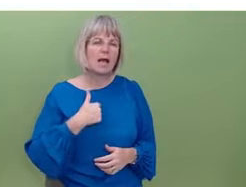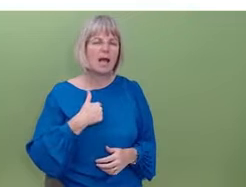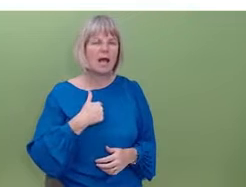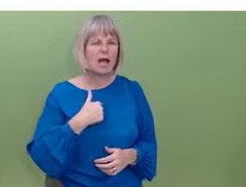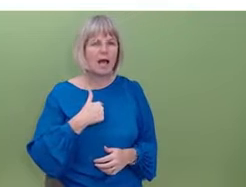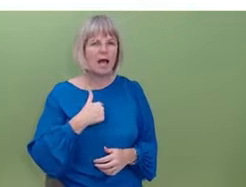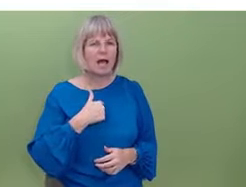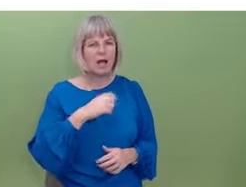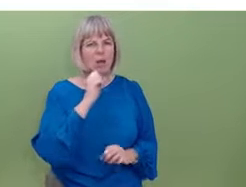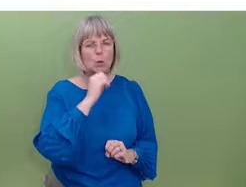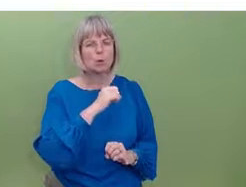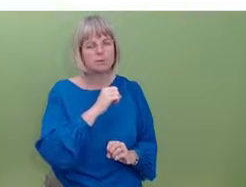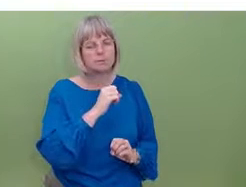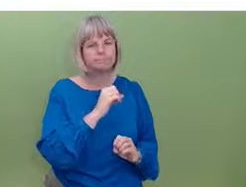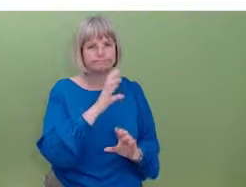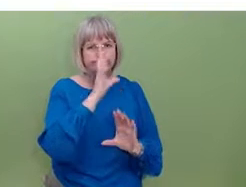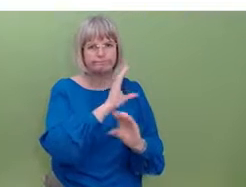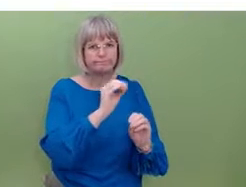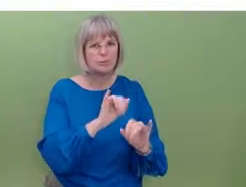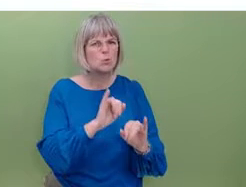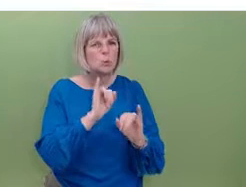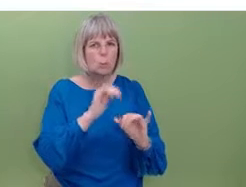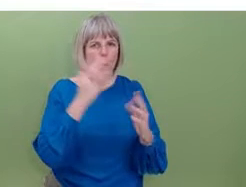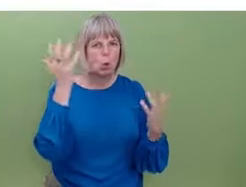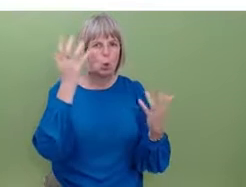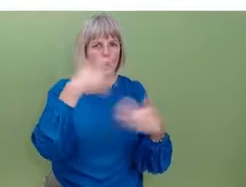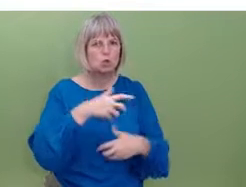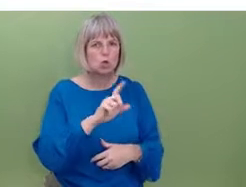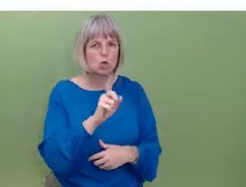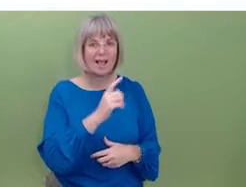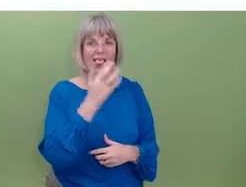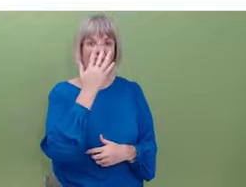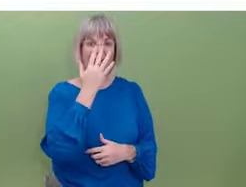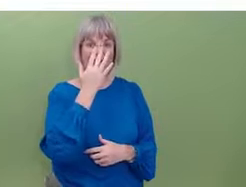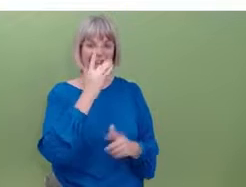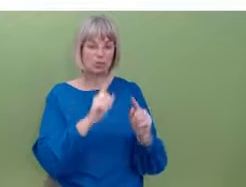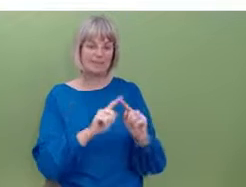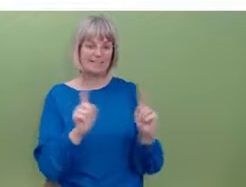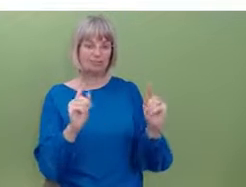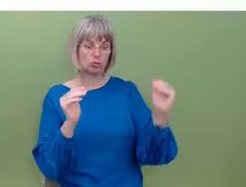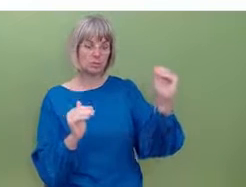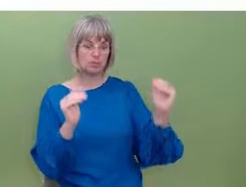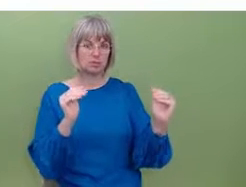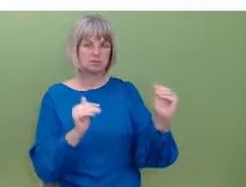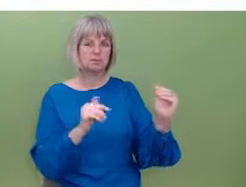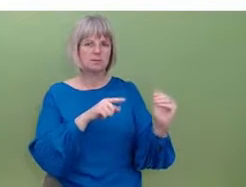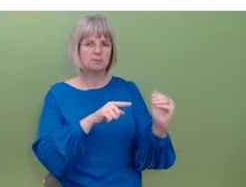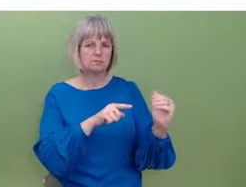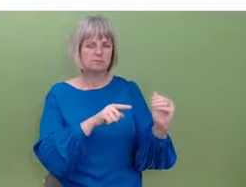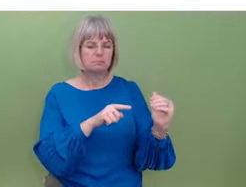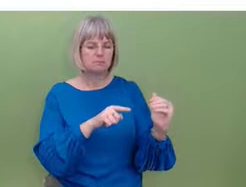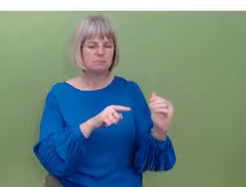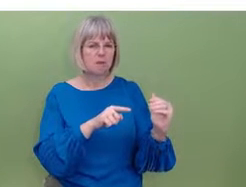concerning is the age difference that CoSpace highlights for us. So there is a